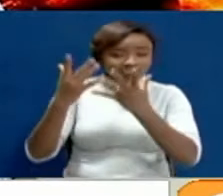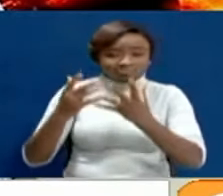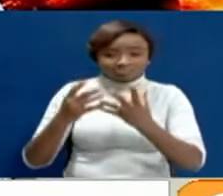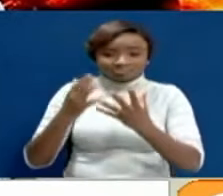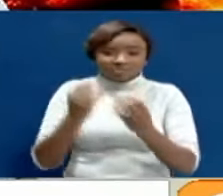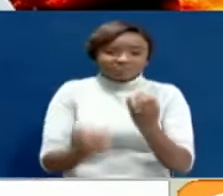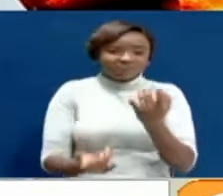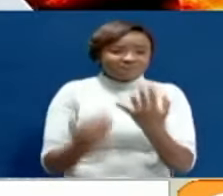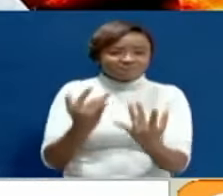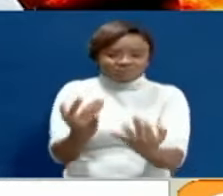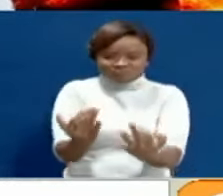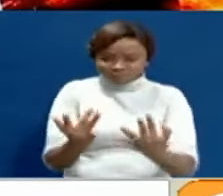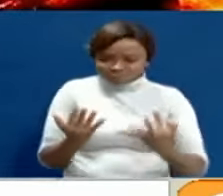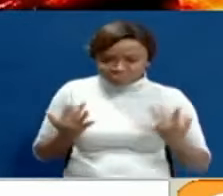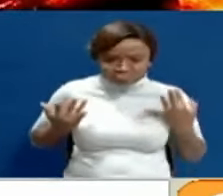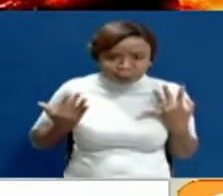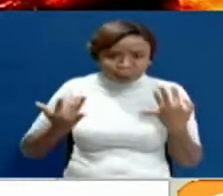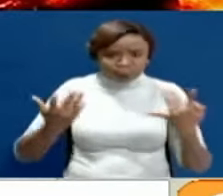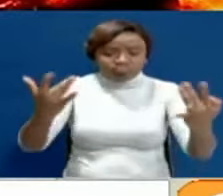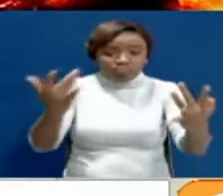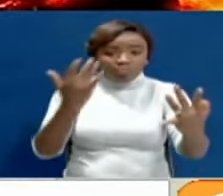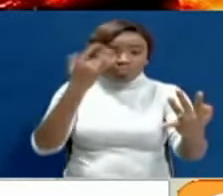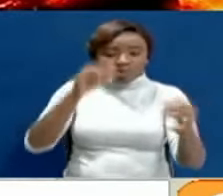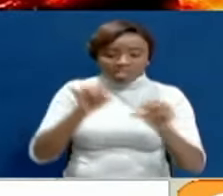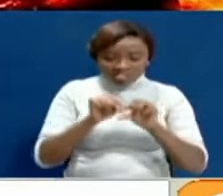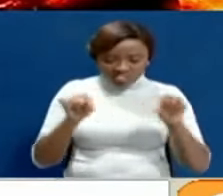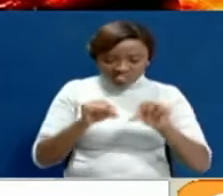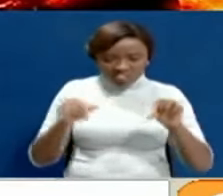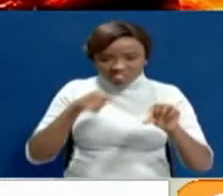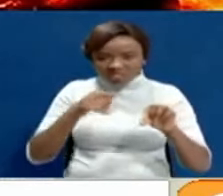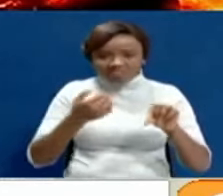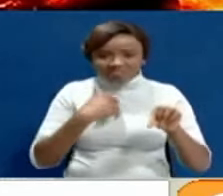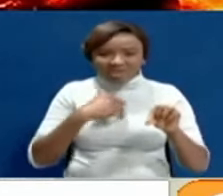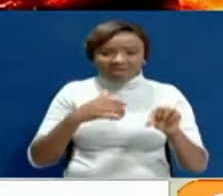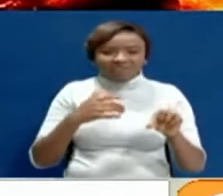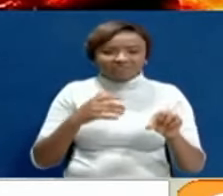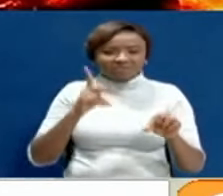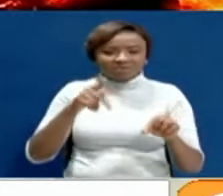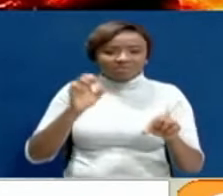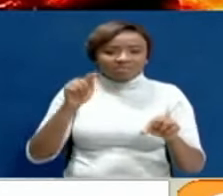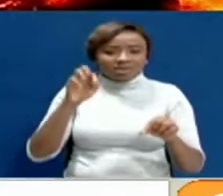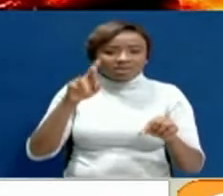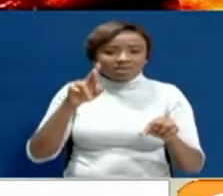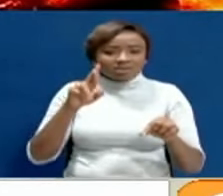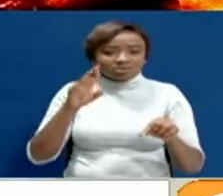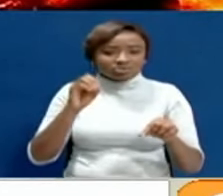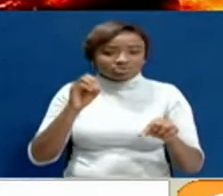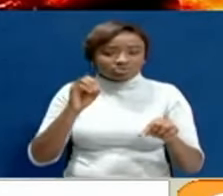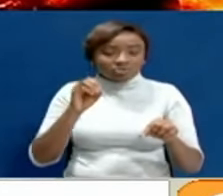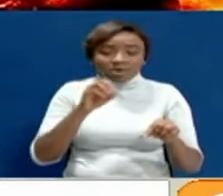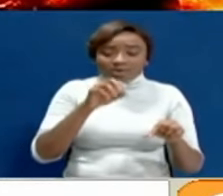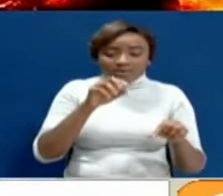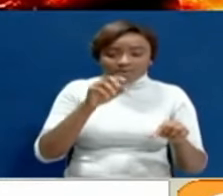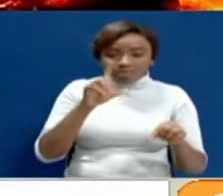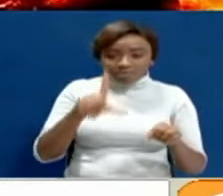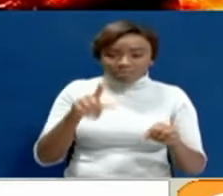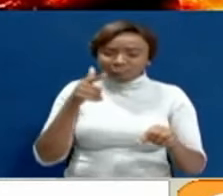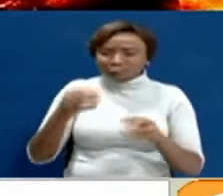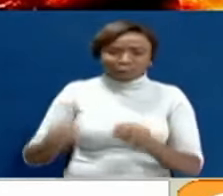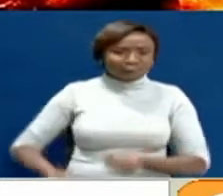raging fire was started after a pipeline carrying lethal super petrol burst. 9 years on,